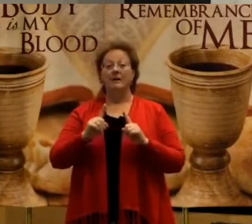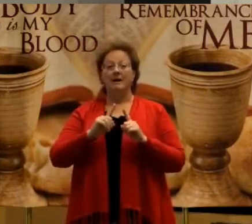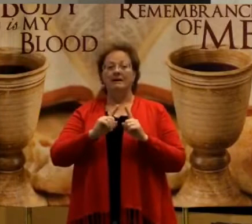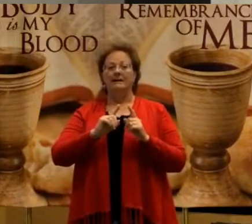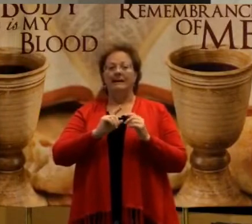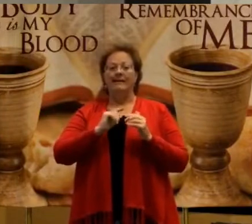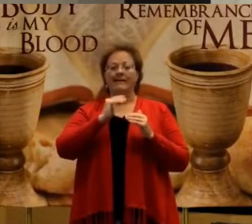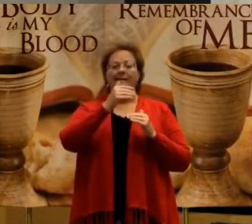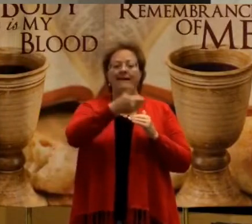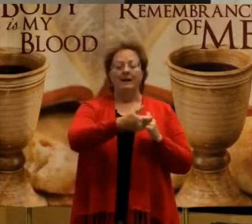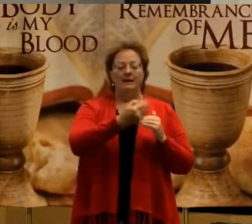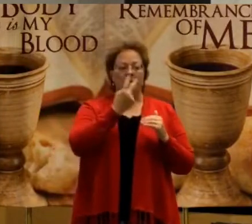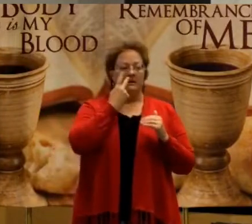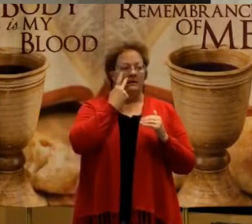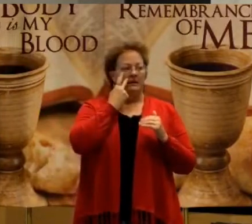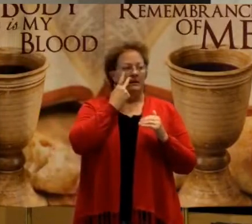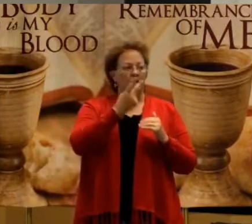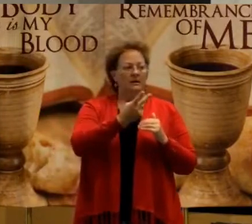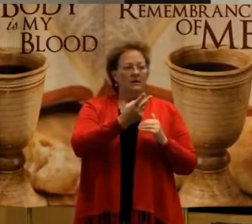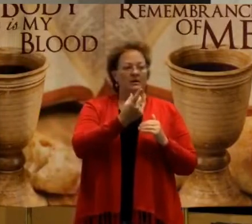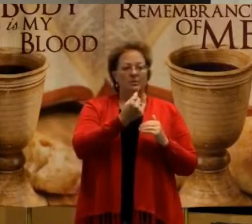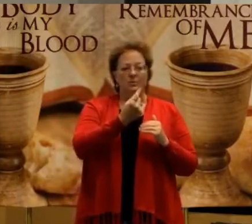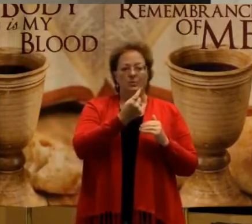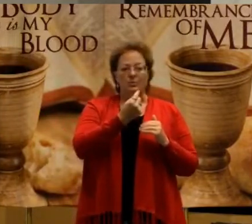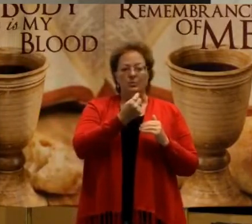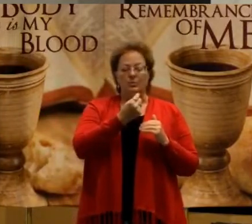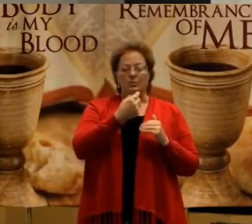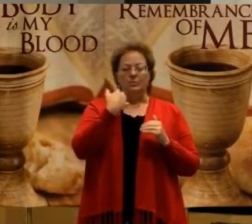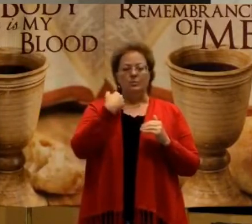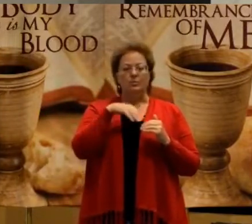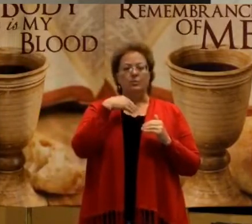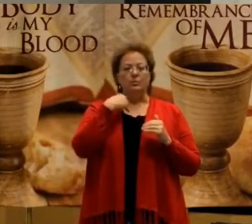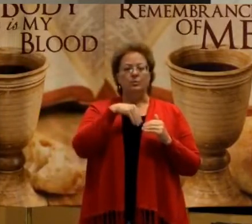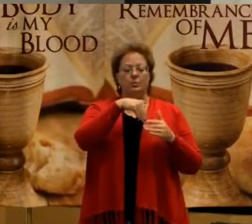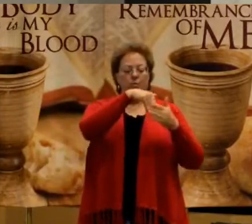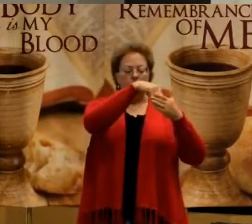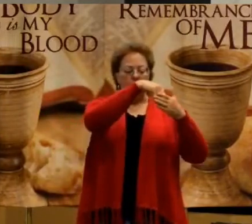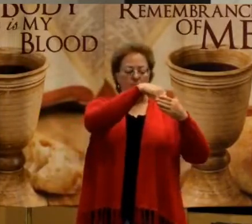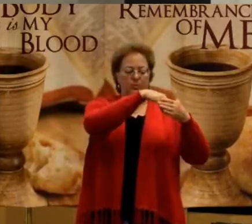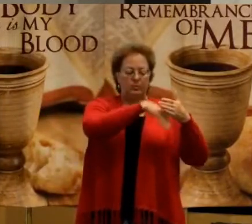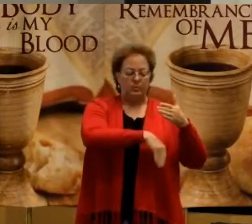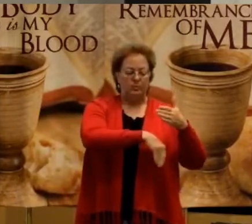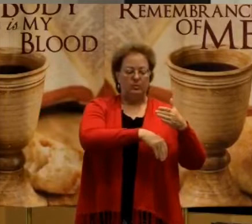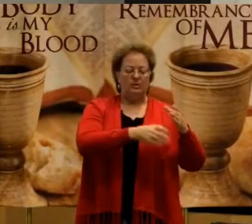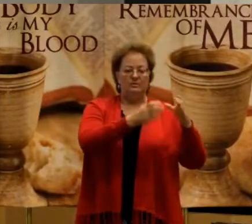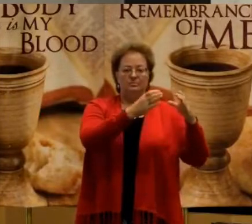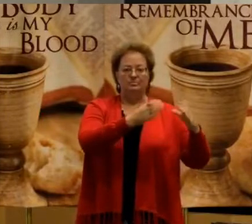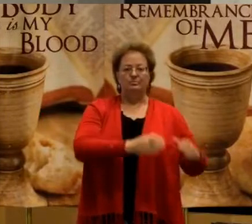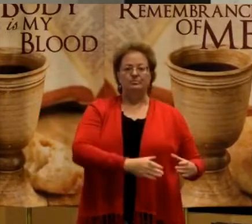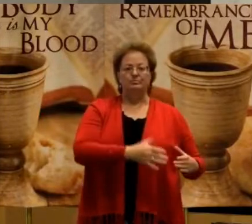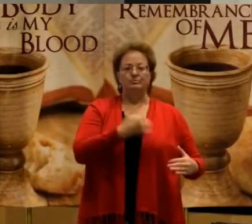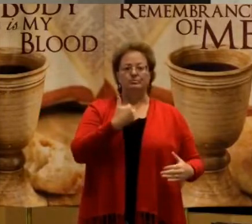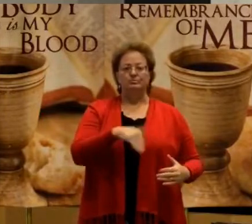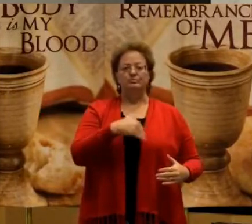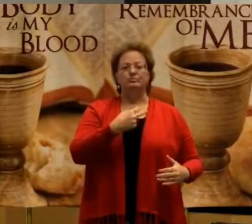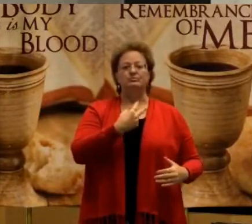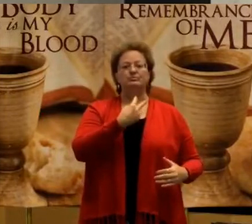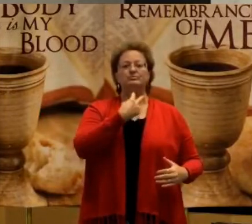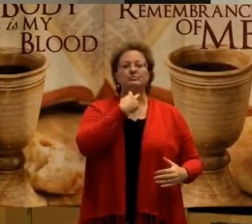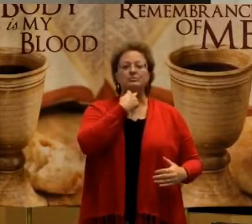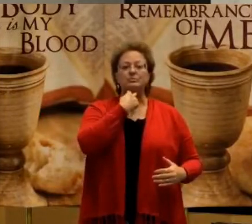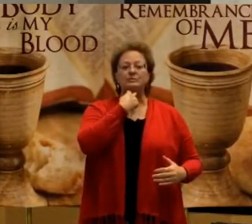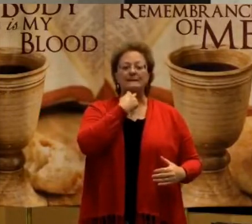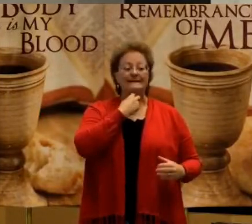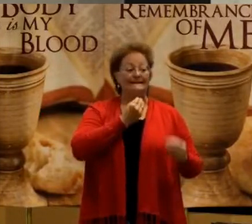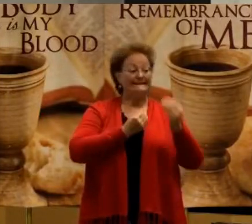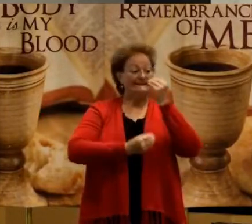did next, he realized just how deep he and the Israelites were digging themselves into a hole. They sat down to